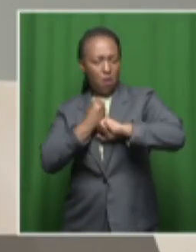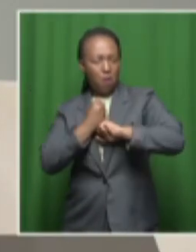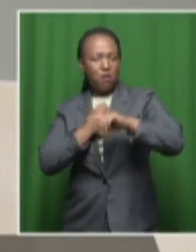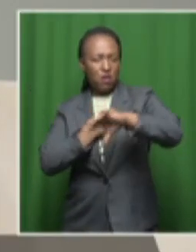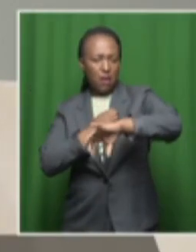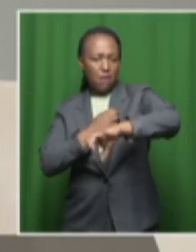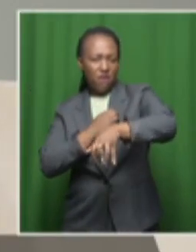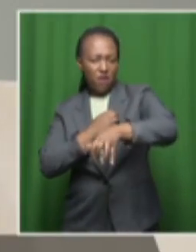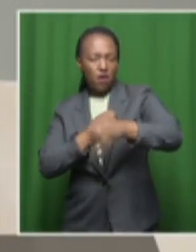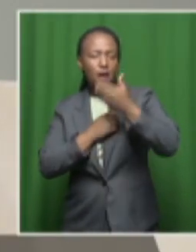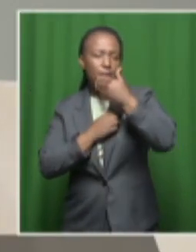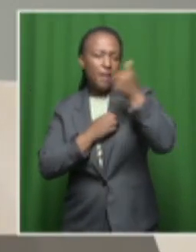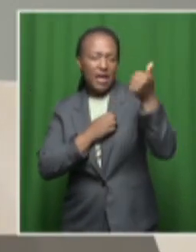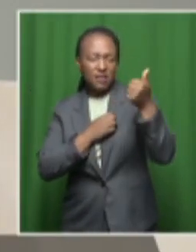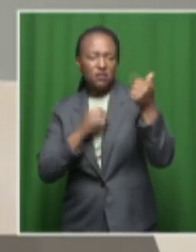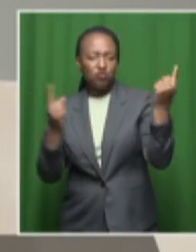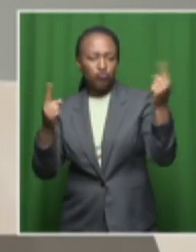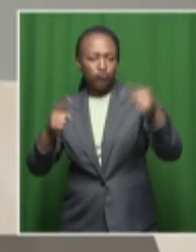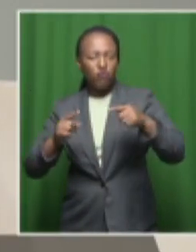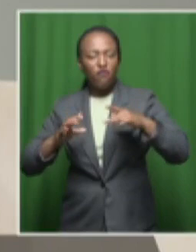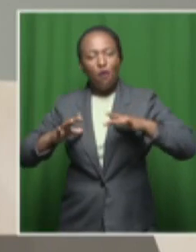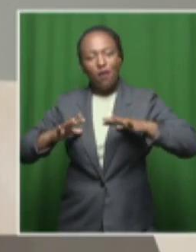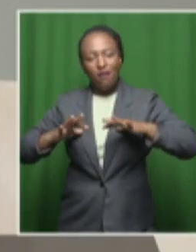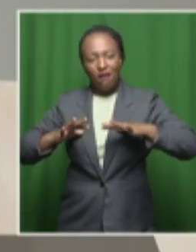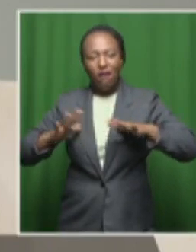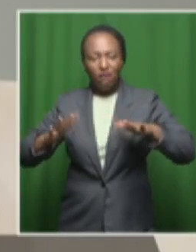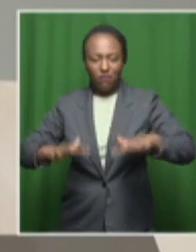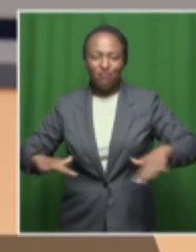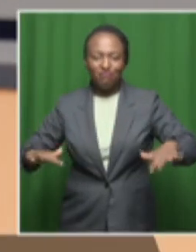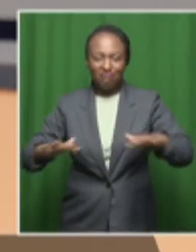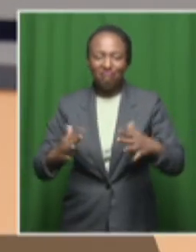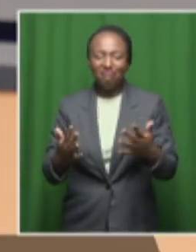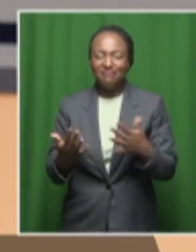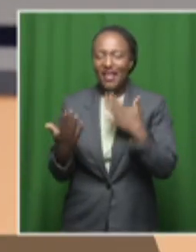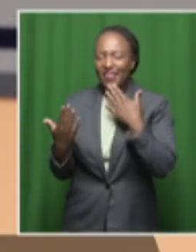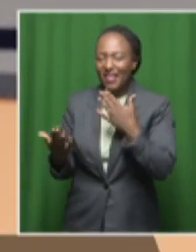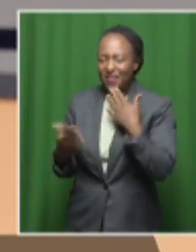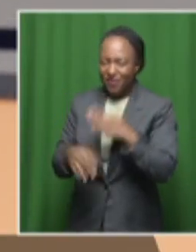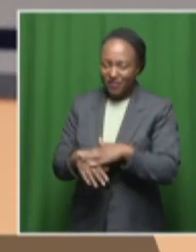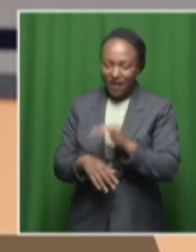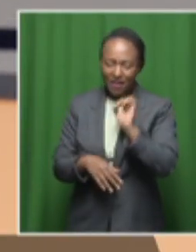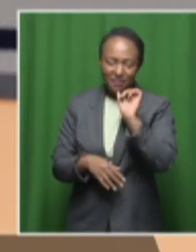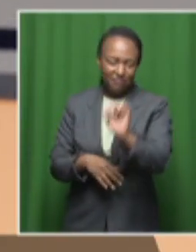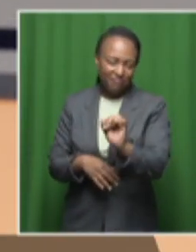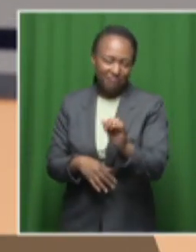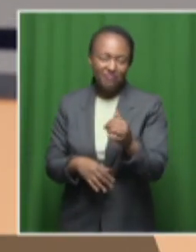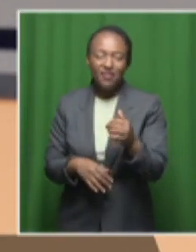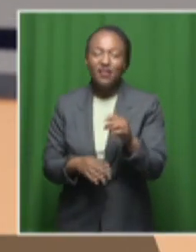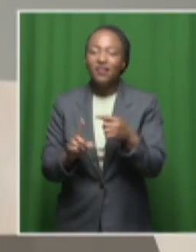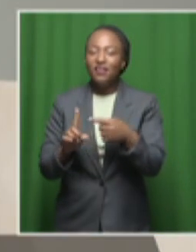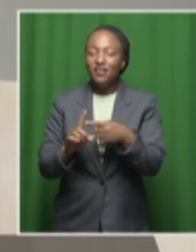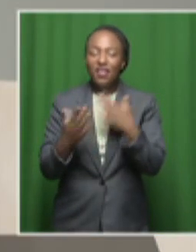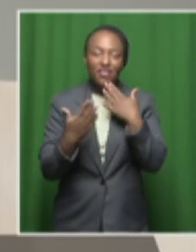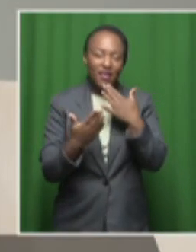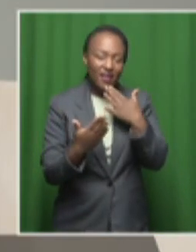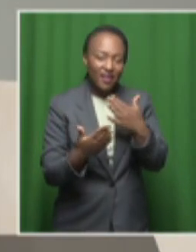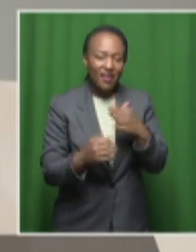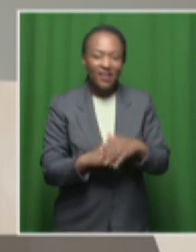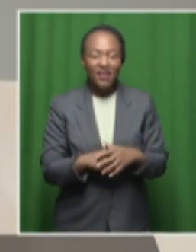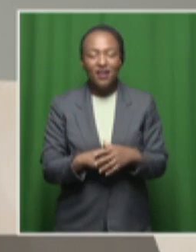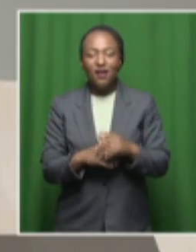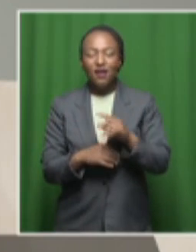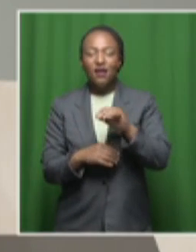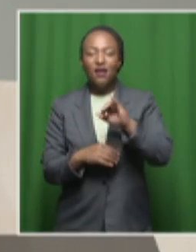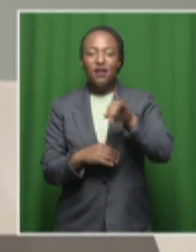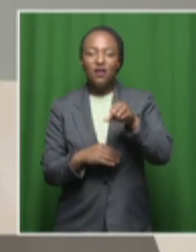is the best place to come for a holiday. So I'm hoping that it gets to that level. Thank you so much for your time this morning, Thembelihle. It's unlucky Joe couldn't